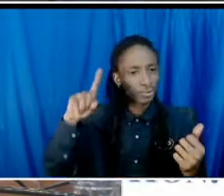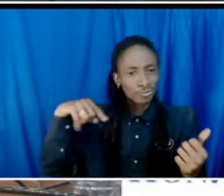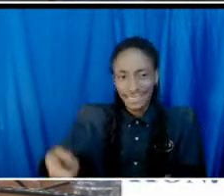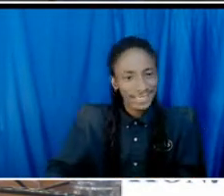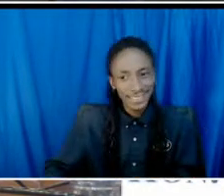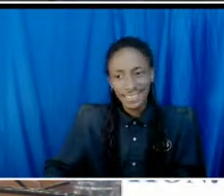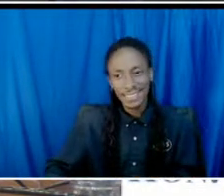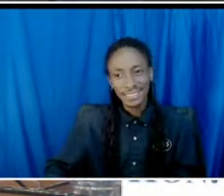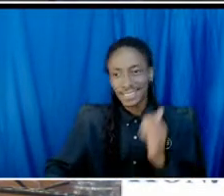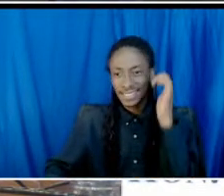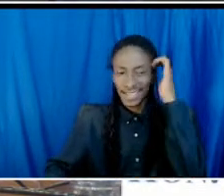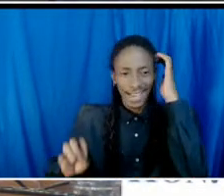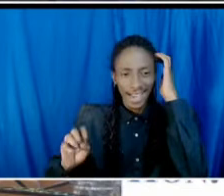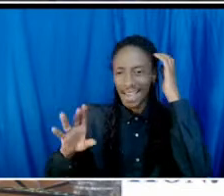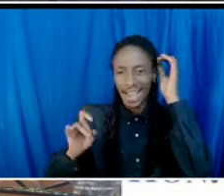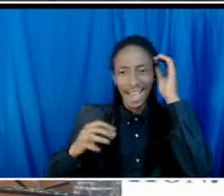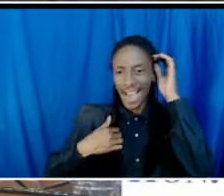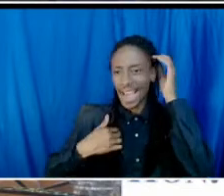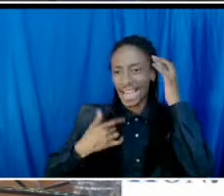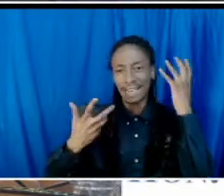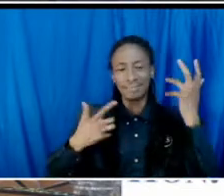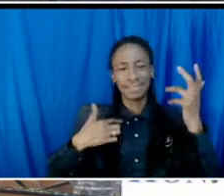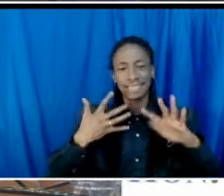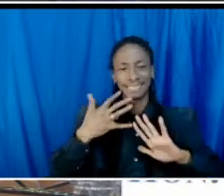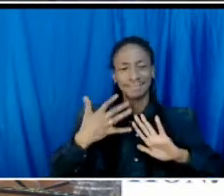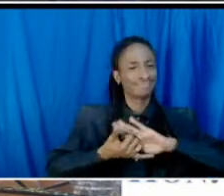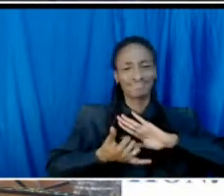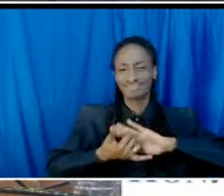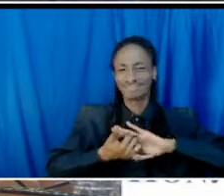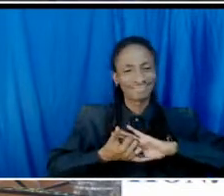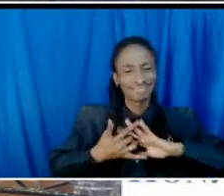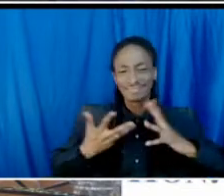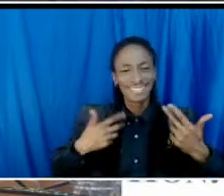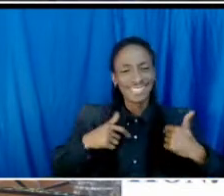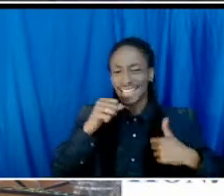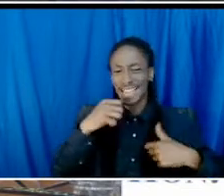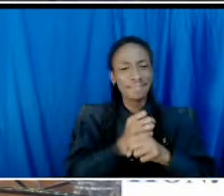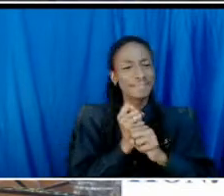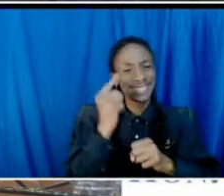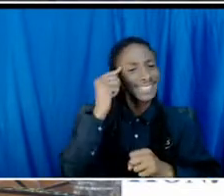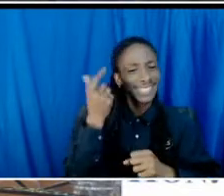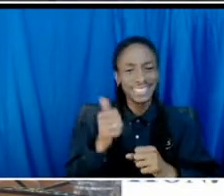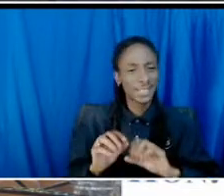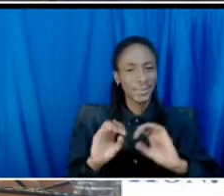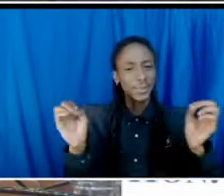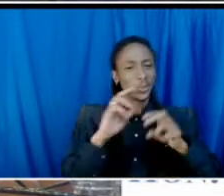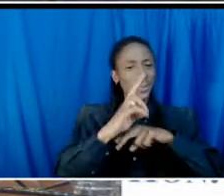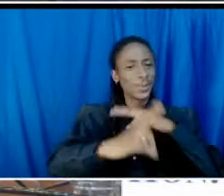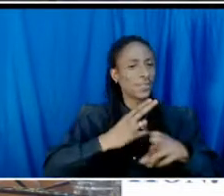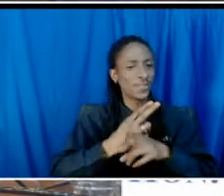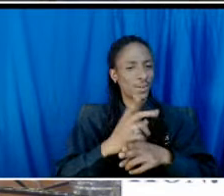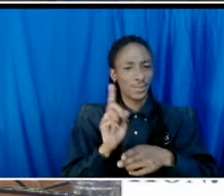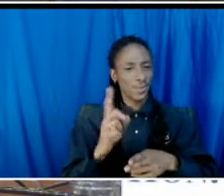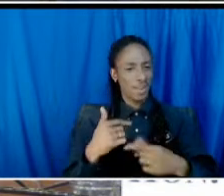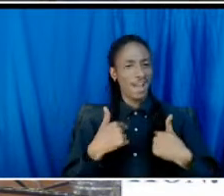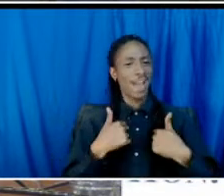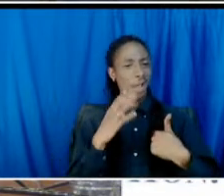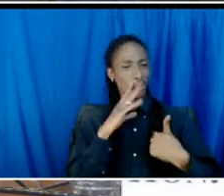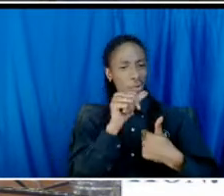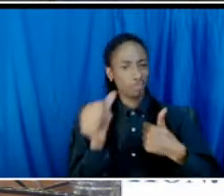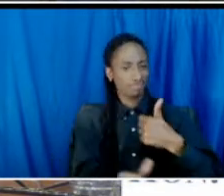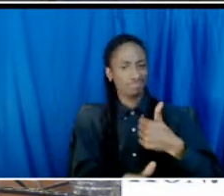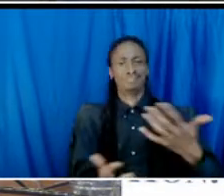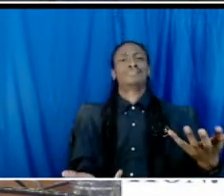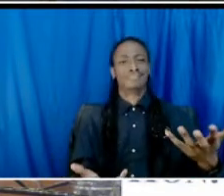I told him that was nonsensical and that there's no universe where I was going to do that, to stay on